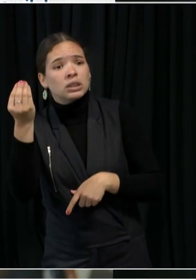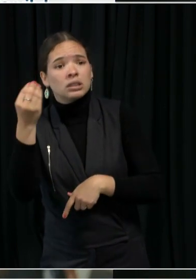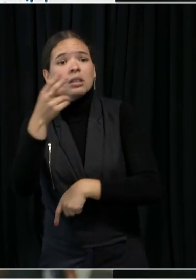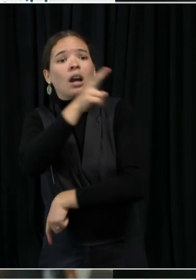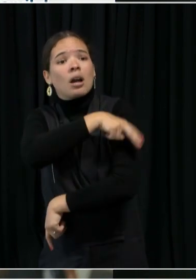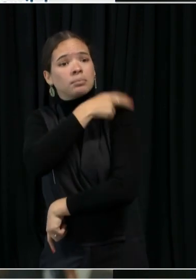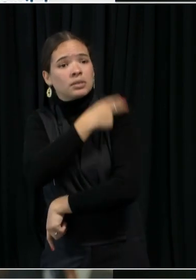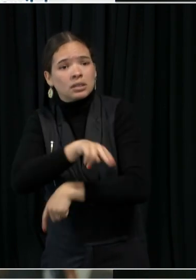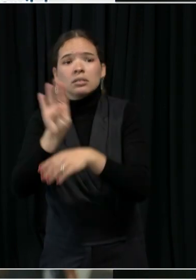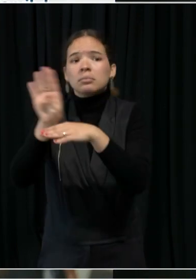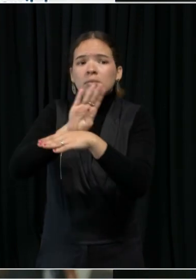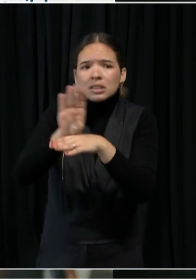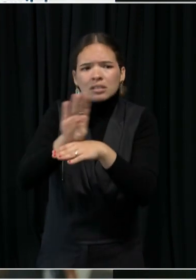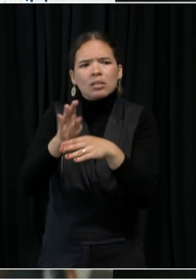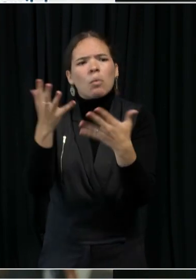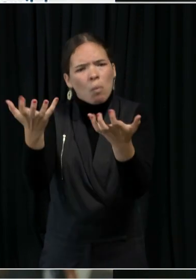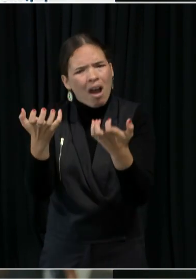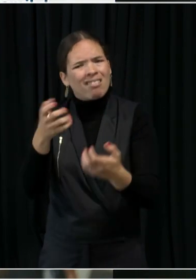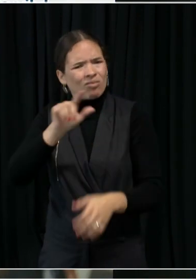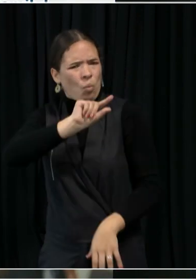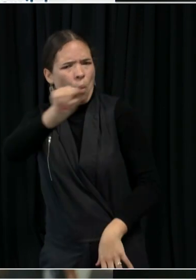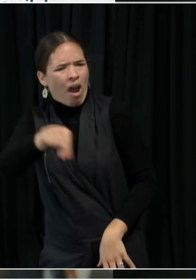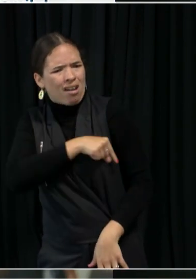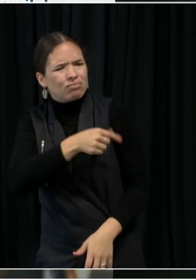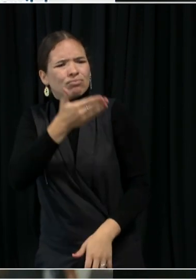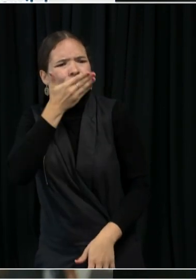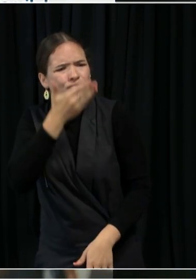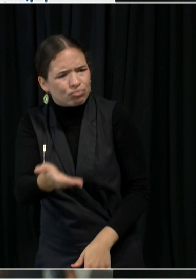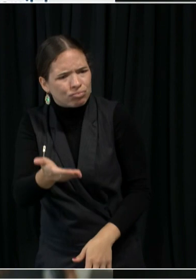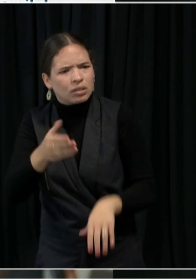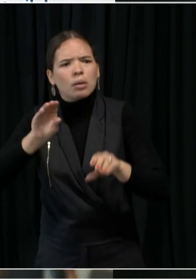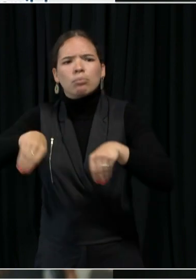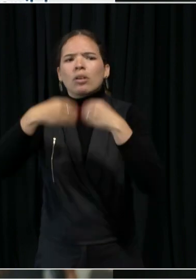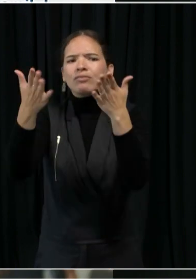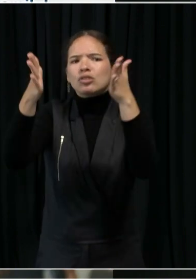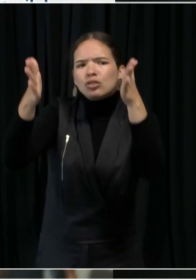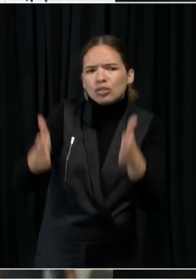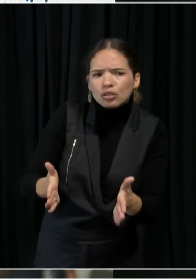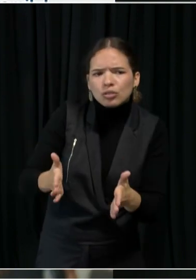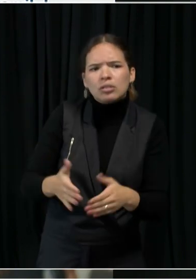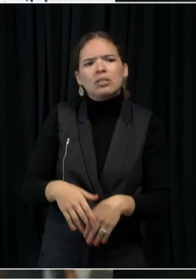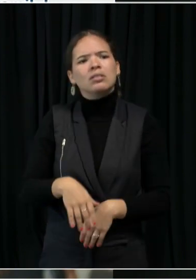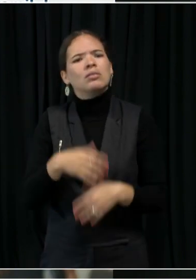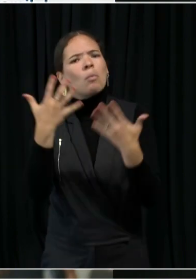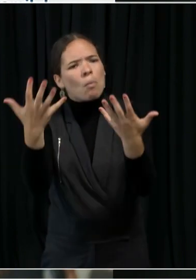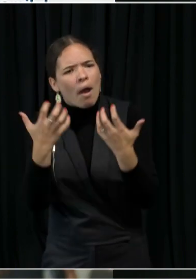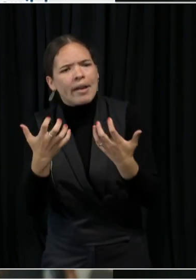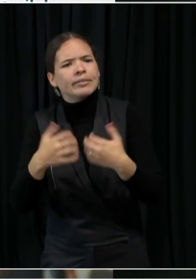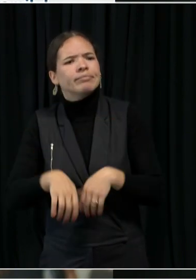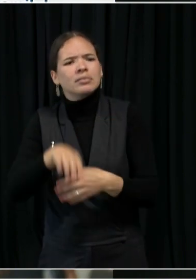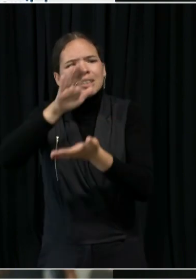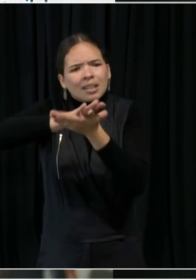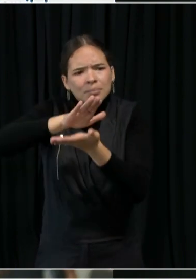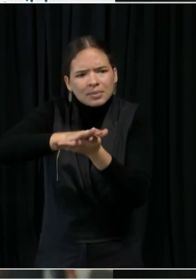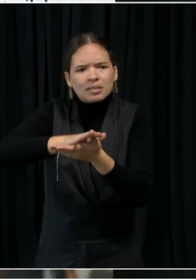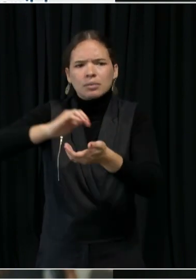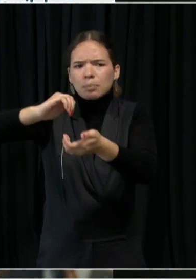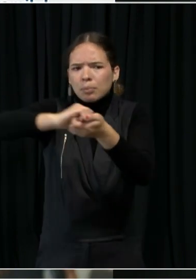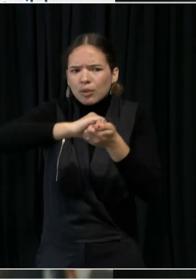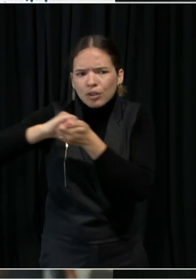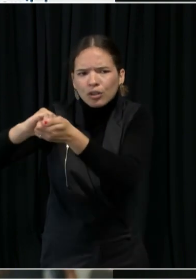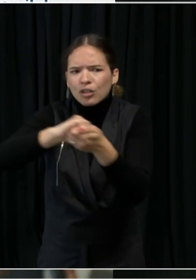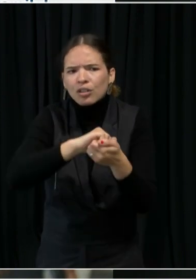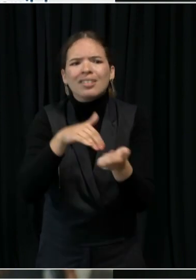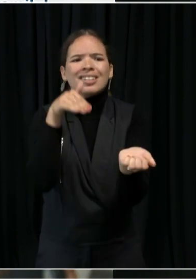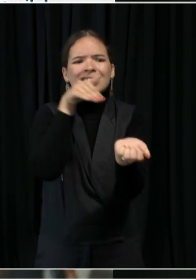quality hospital provider, and we wanted an academic partner. And Dr. Bass, as I mentioned,